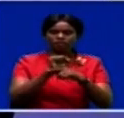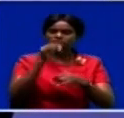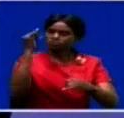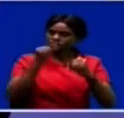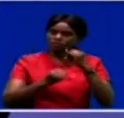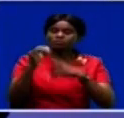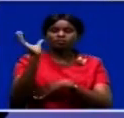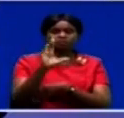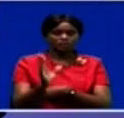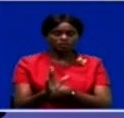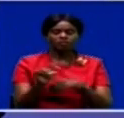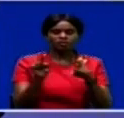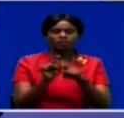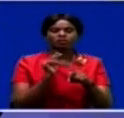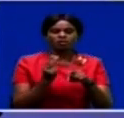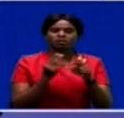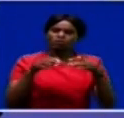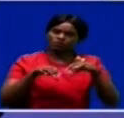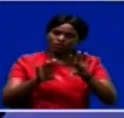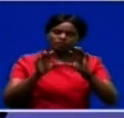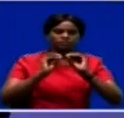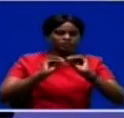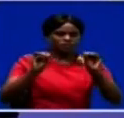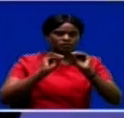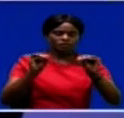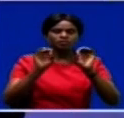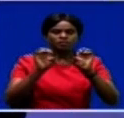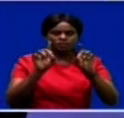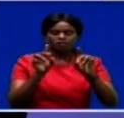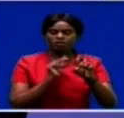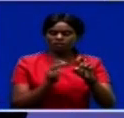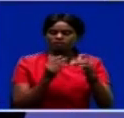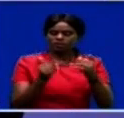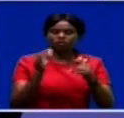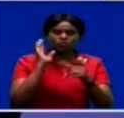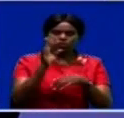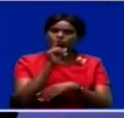to the extent that we can continue our education, we really ought to do that.